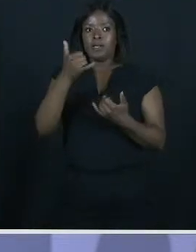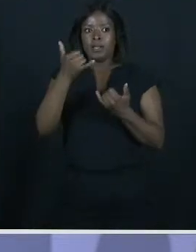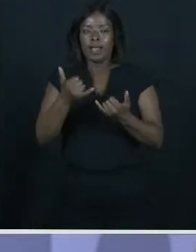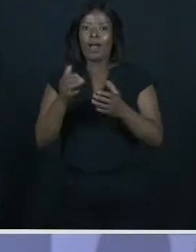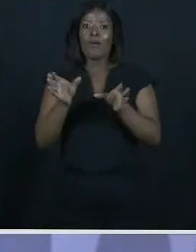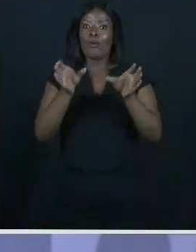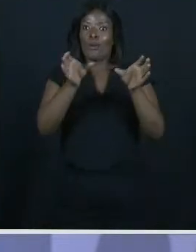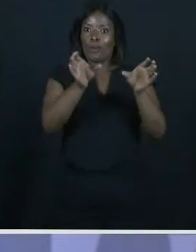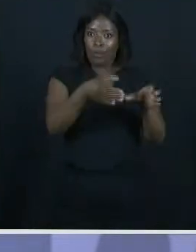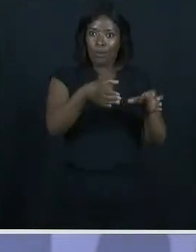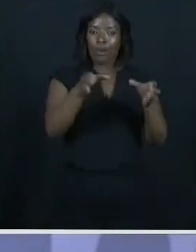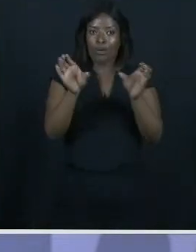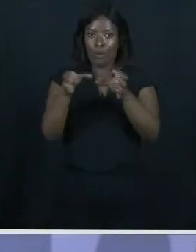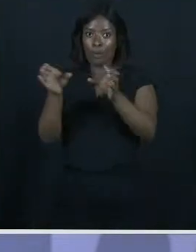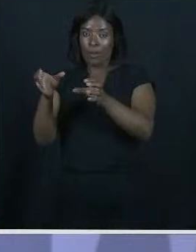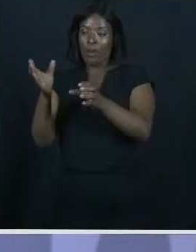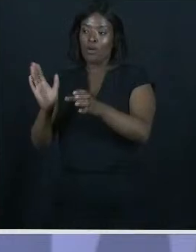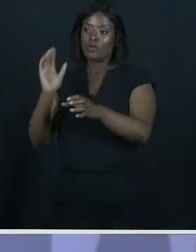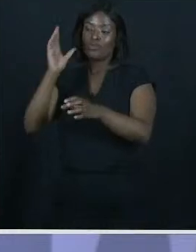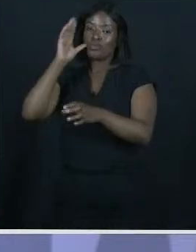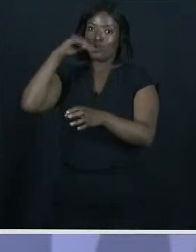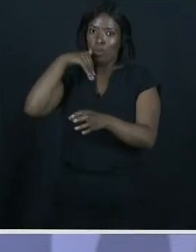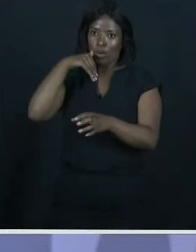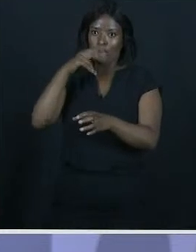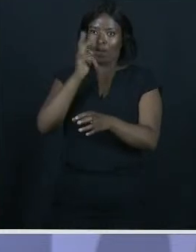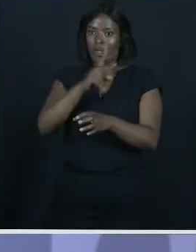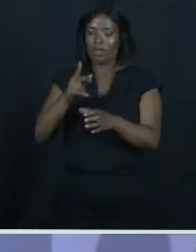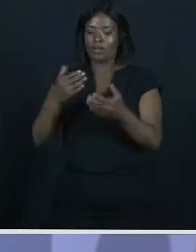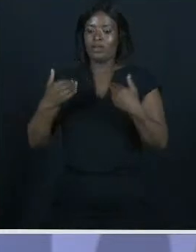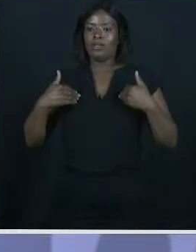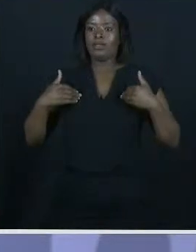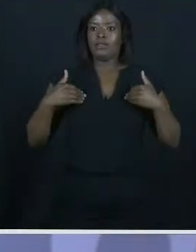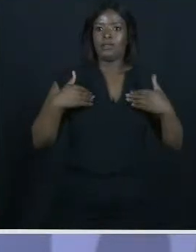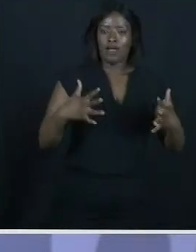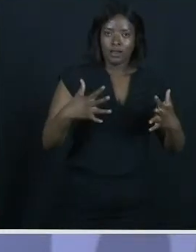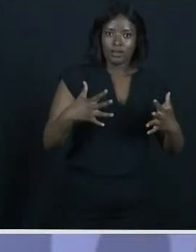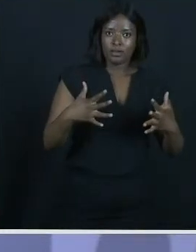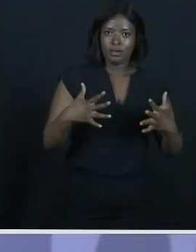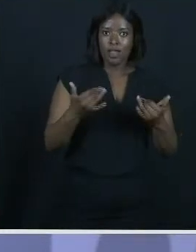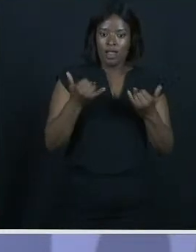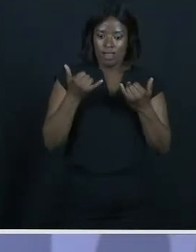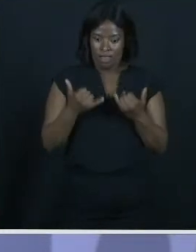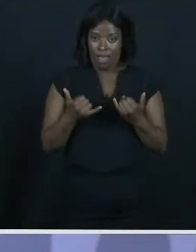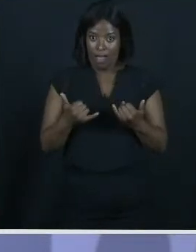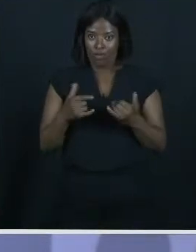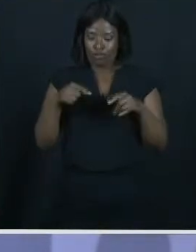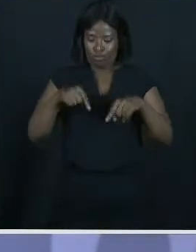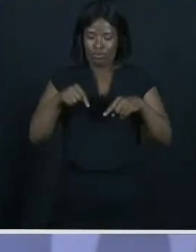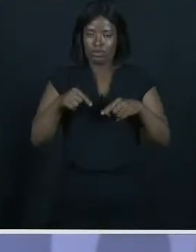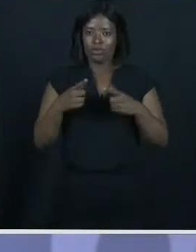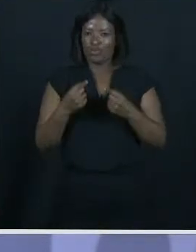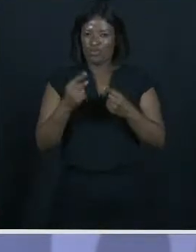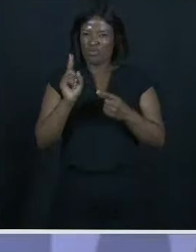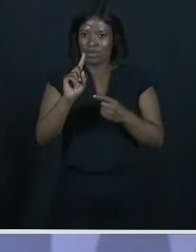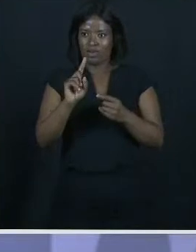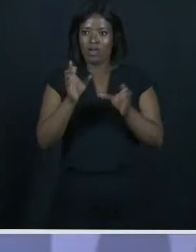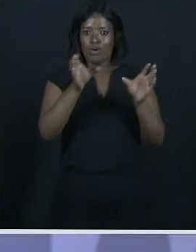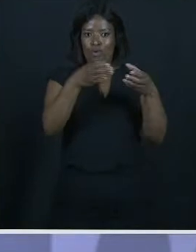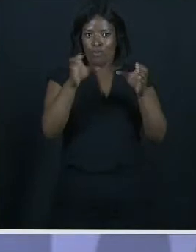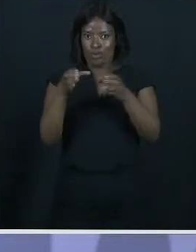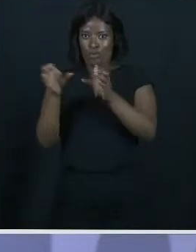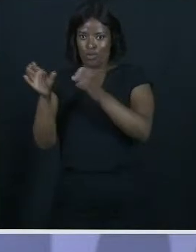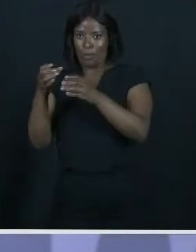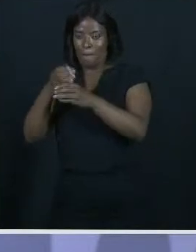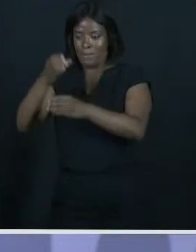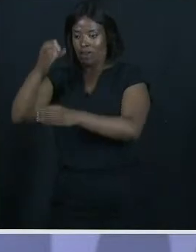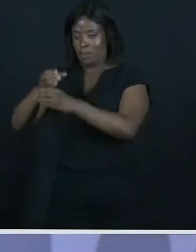caucuses. So we will come back tomorrow and start with the action caucuses. So do the pillar work, and then there will be rapporteurs there